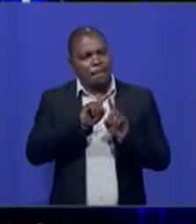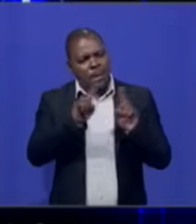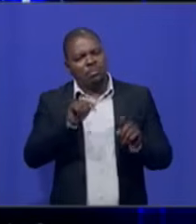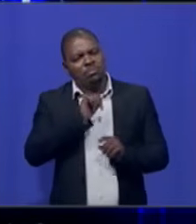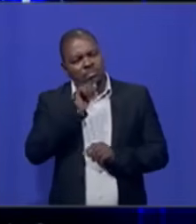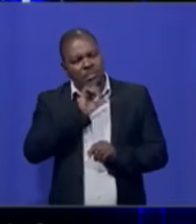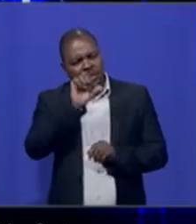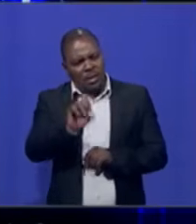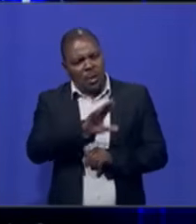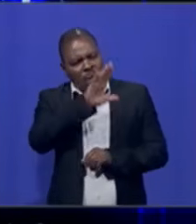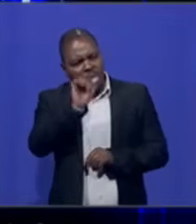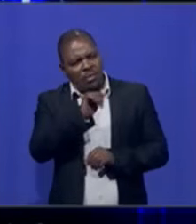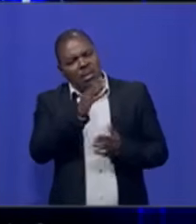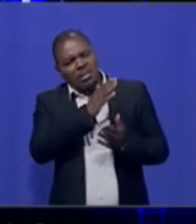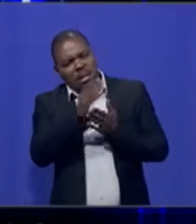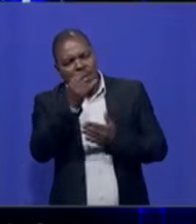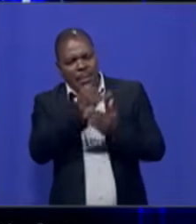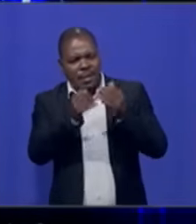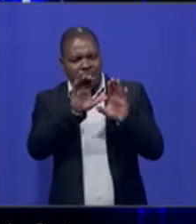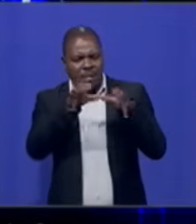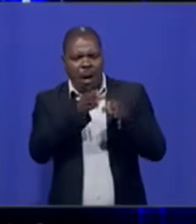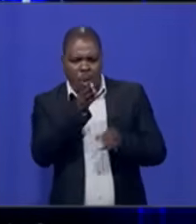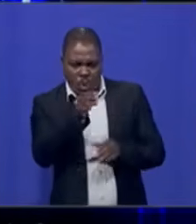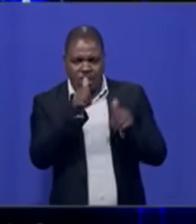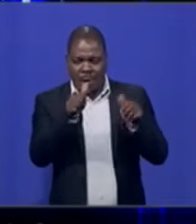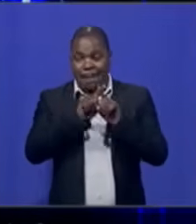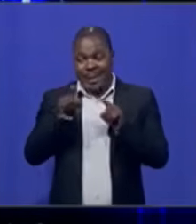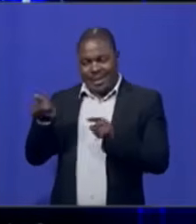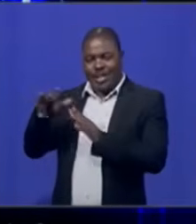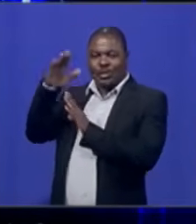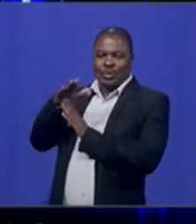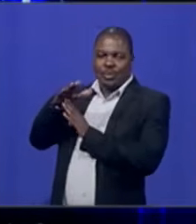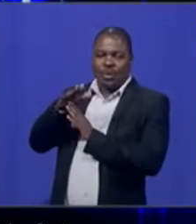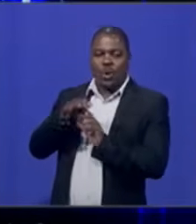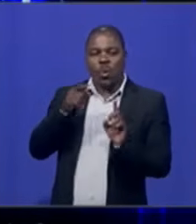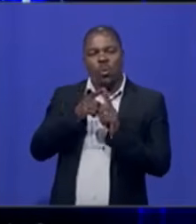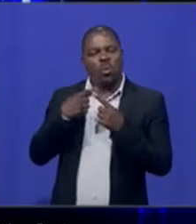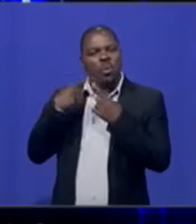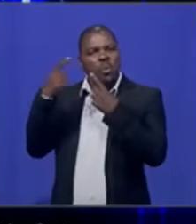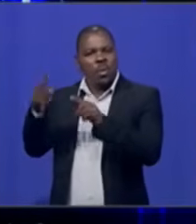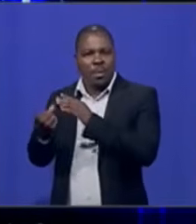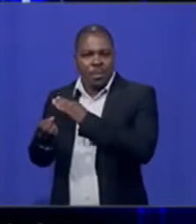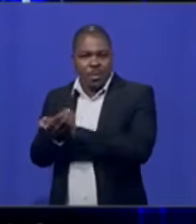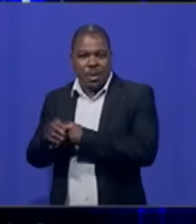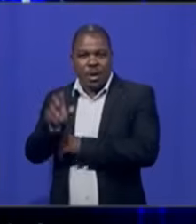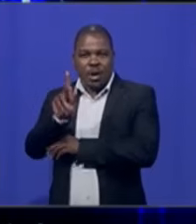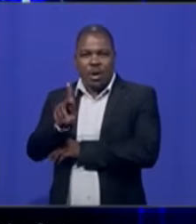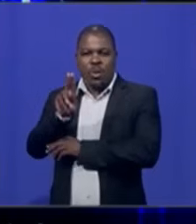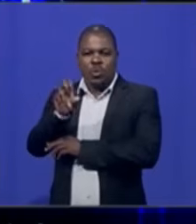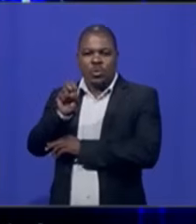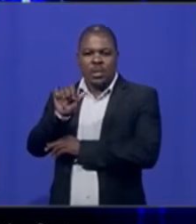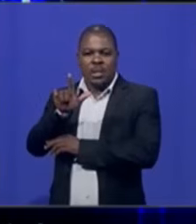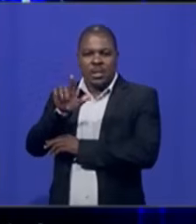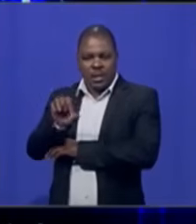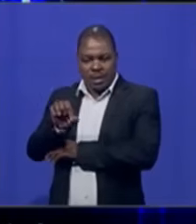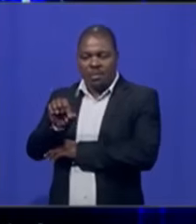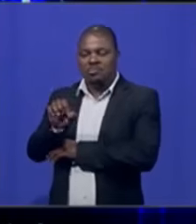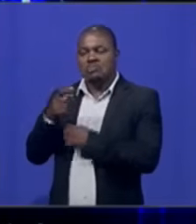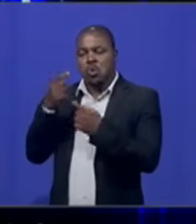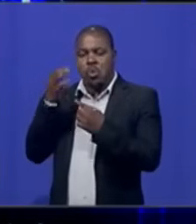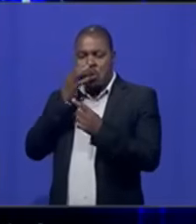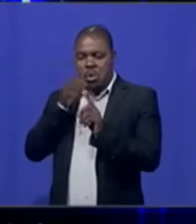ka ntjhafatswang ho tswa bahlahising ba ikemetseng. Ketelong ya hae station sa motlakase sa kusile provinseng ya Mpumalanga ka jeno, mopresidente o